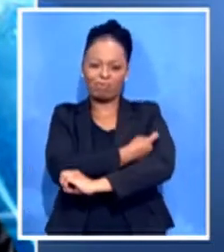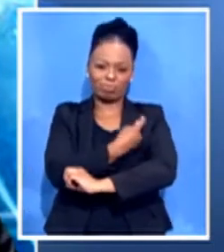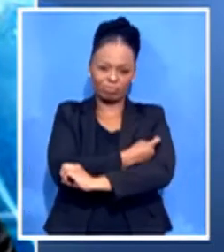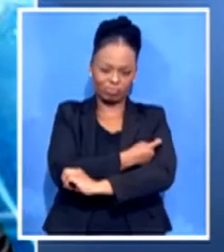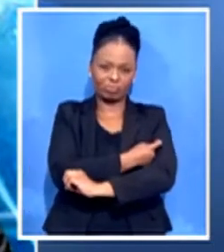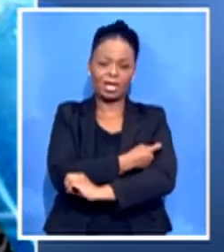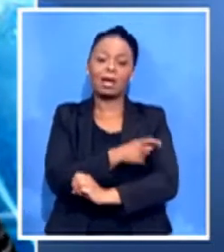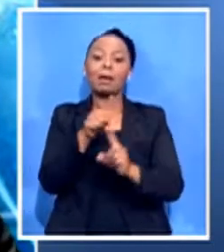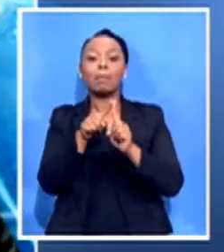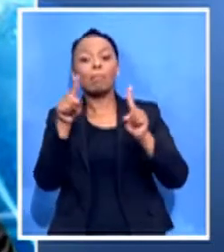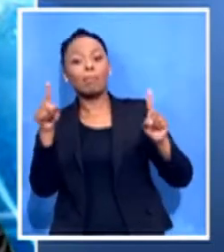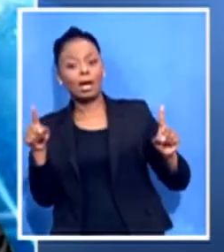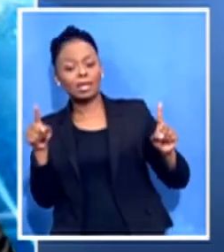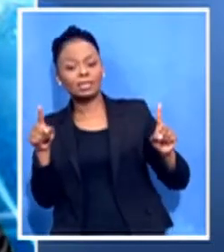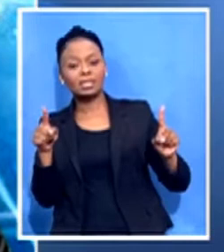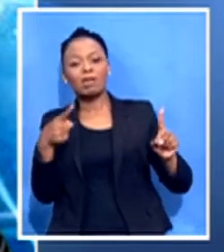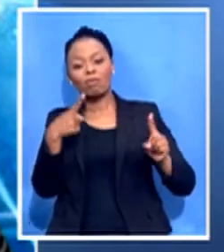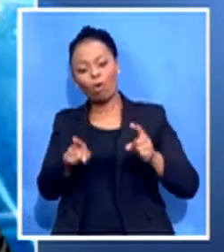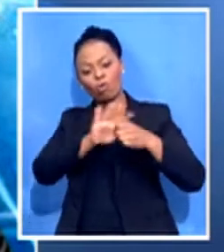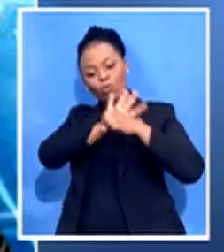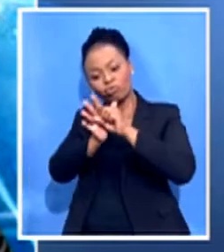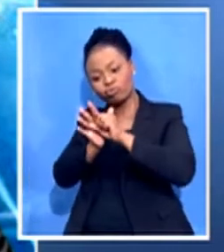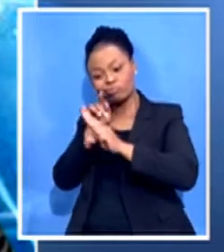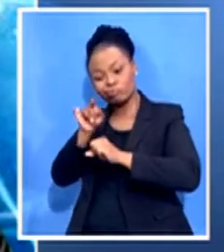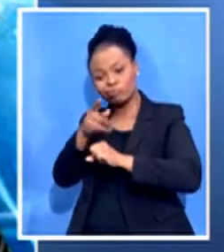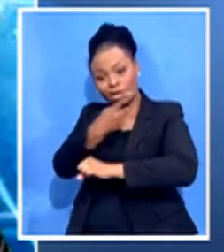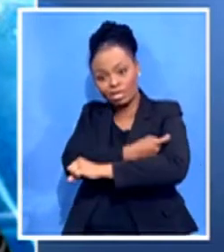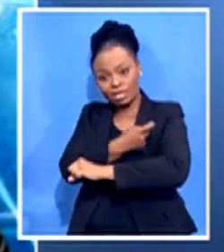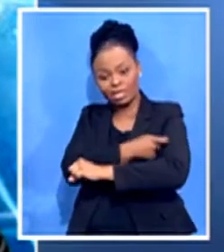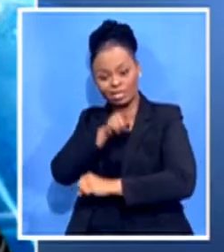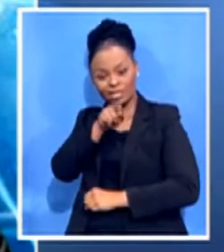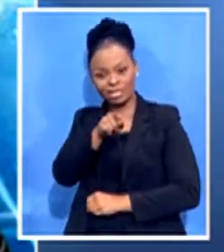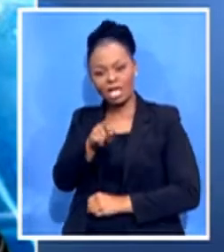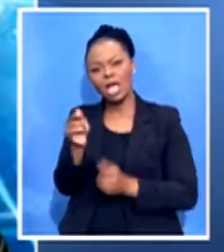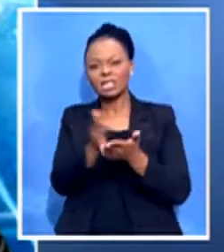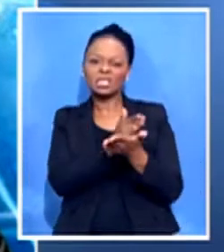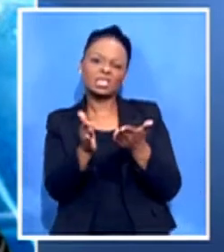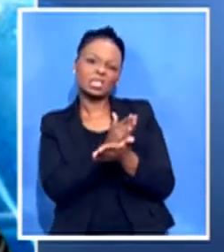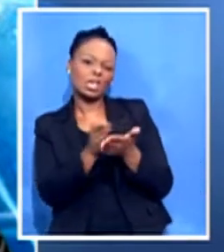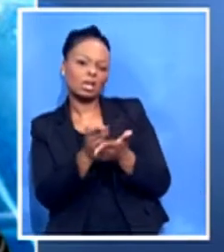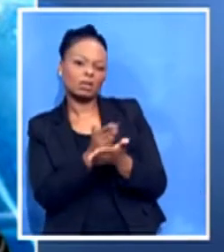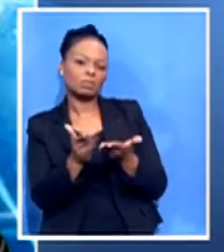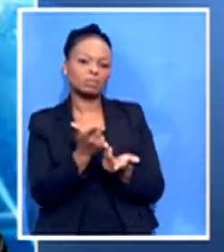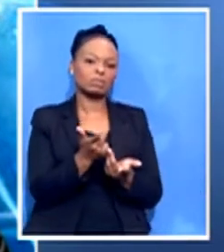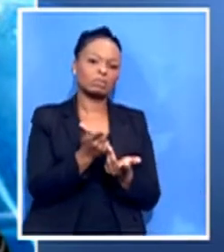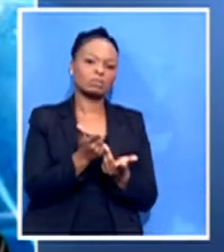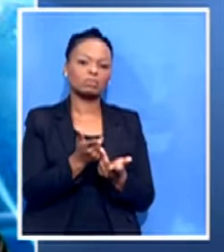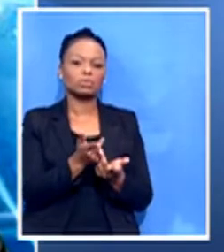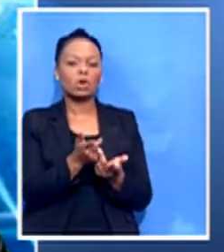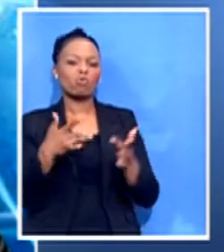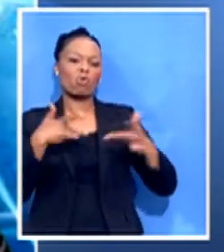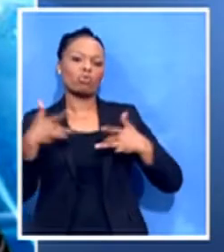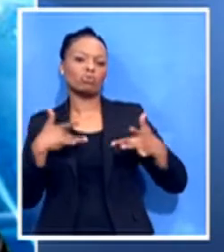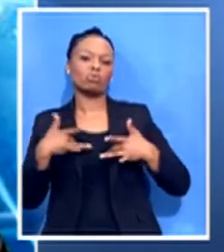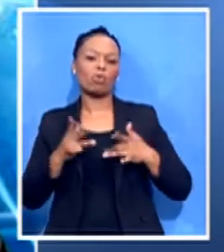COVID-19 vaccines, there might be some genuine concerns, like we talked about the safety